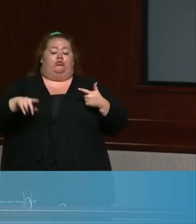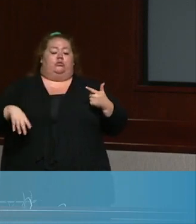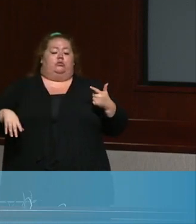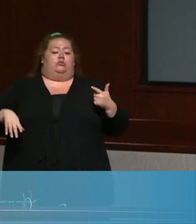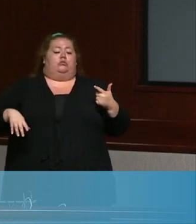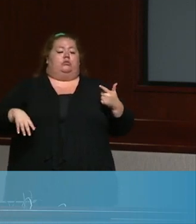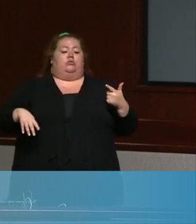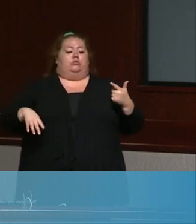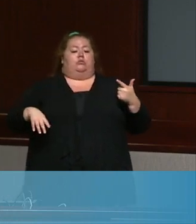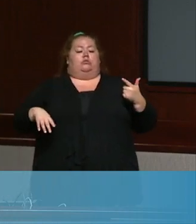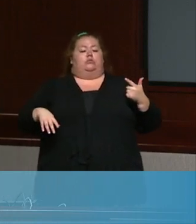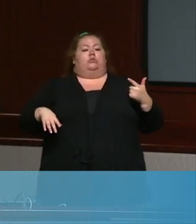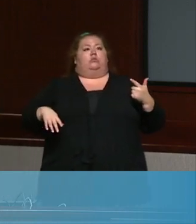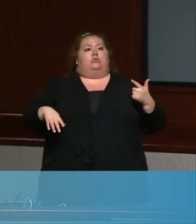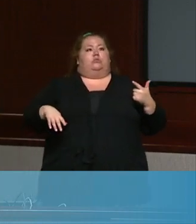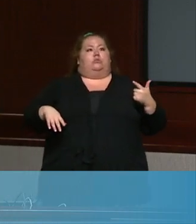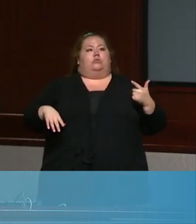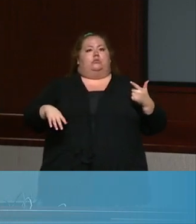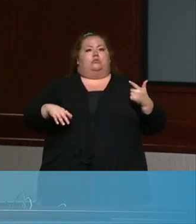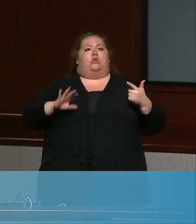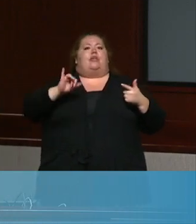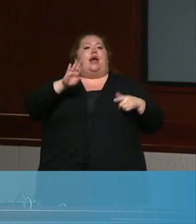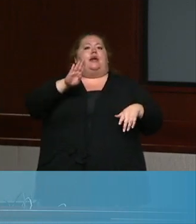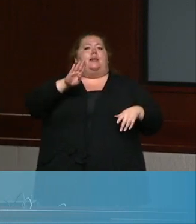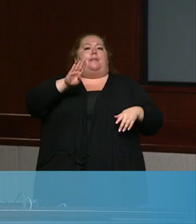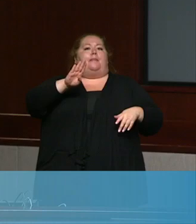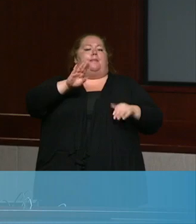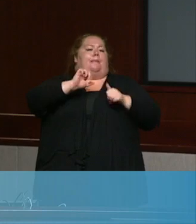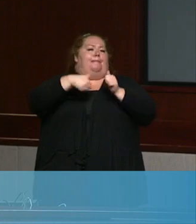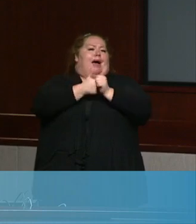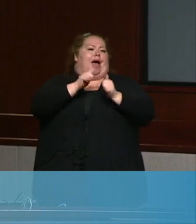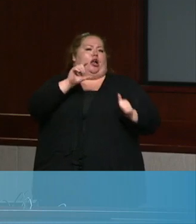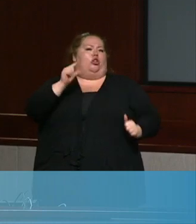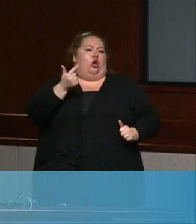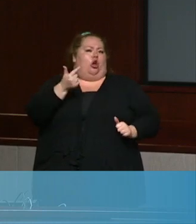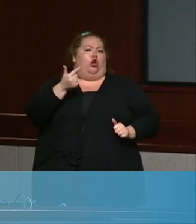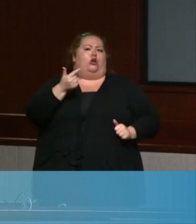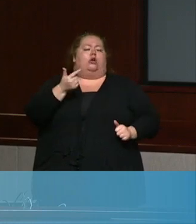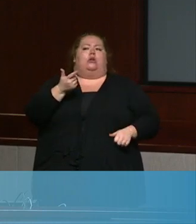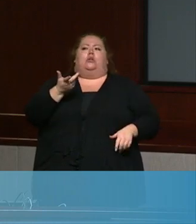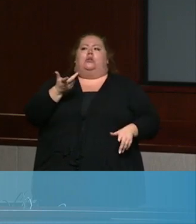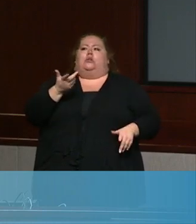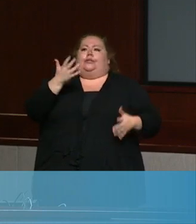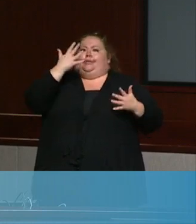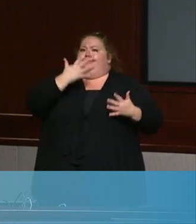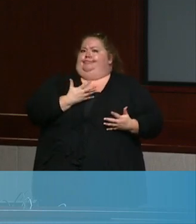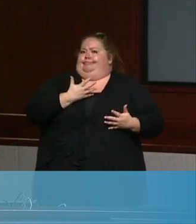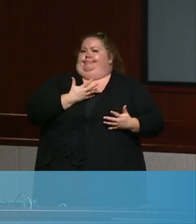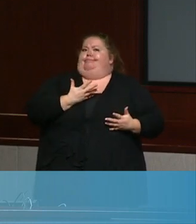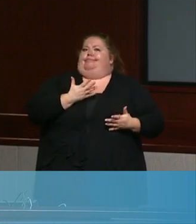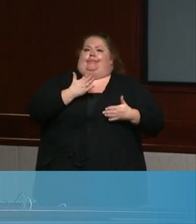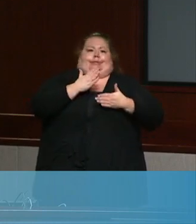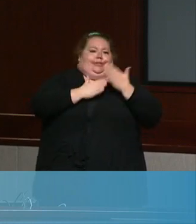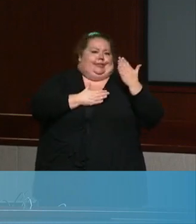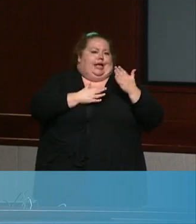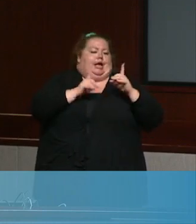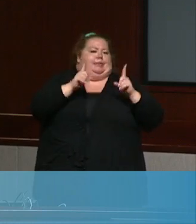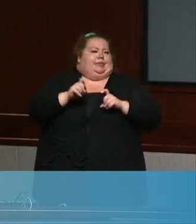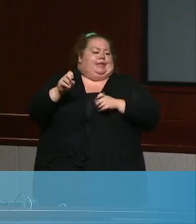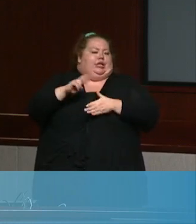regarding the backlog of test results, we are unfortunately still seeing some test results that are coming